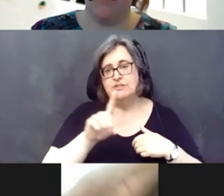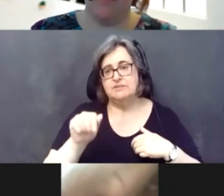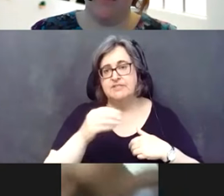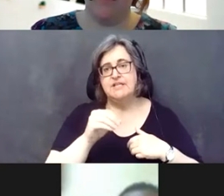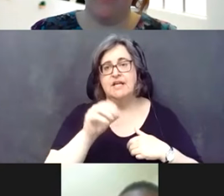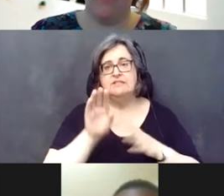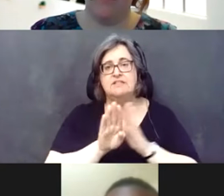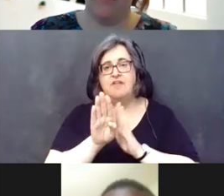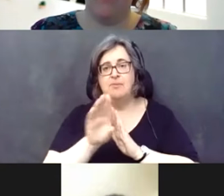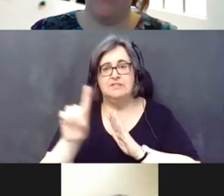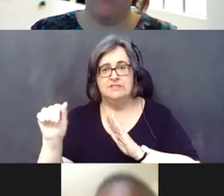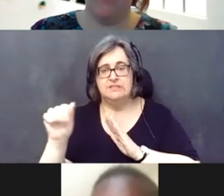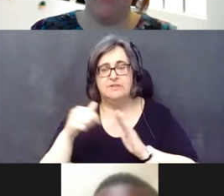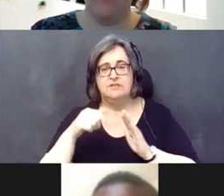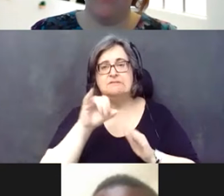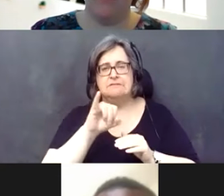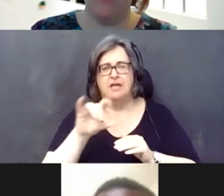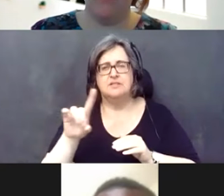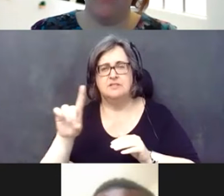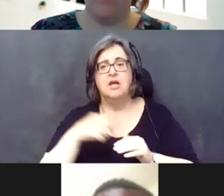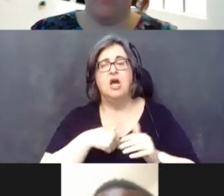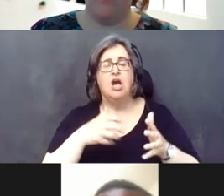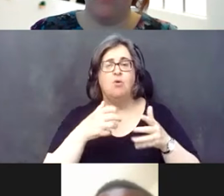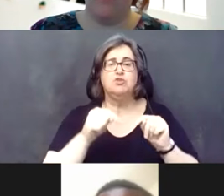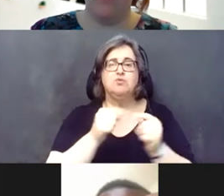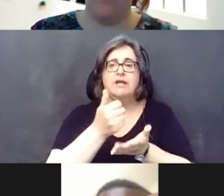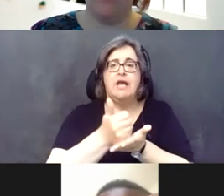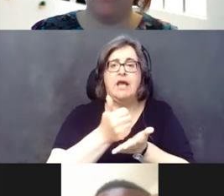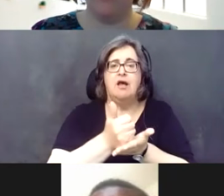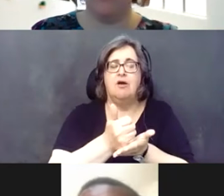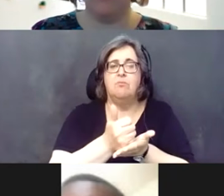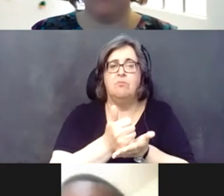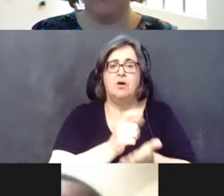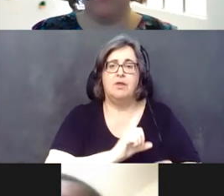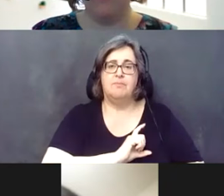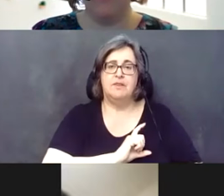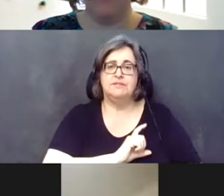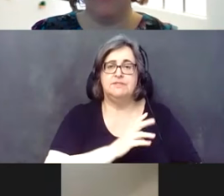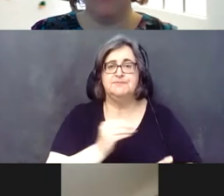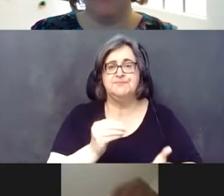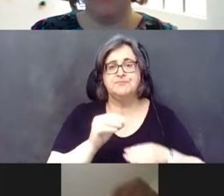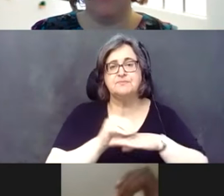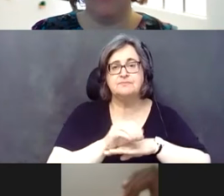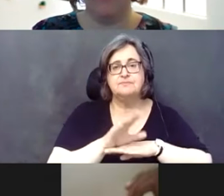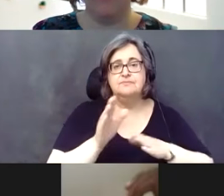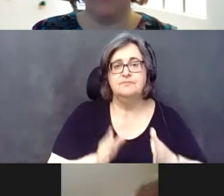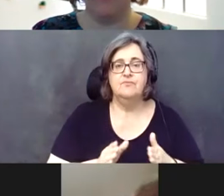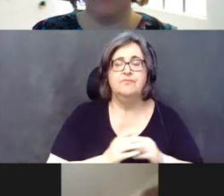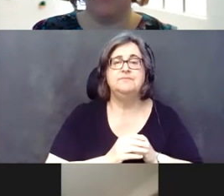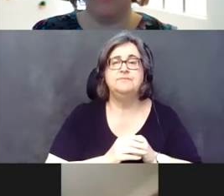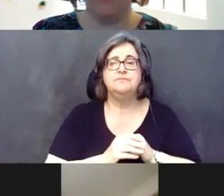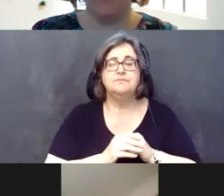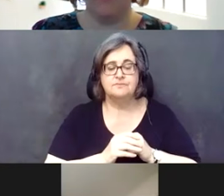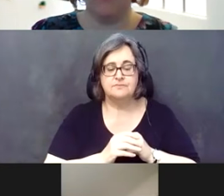want to work on that to try to help the police officers and the counselors